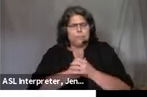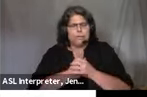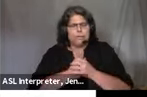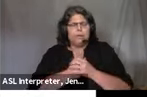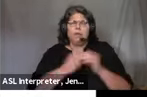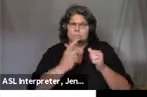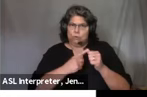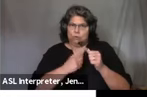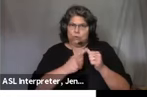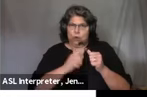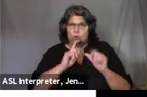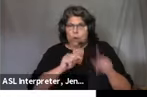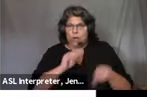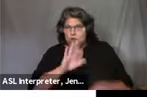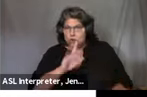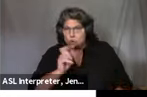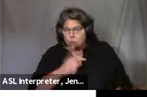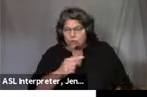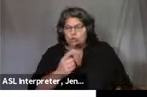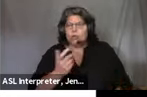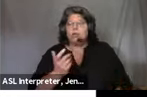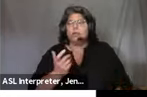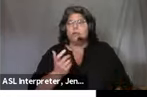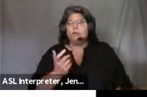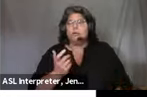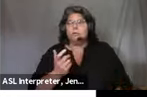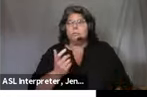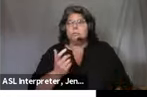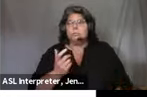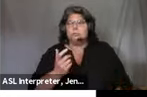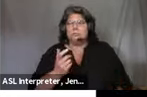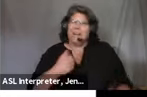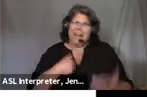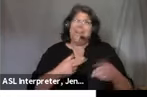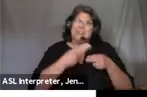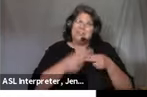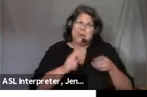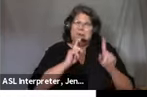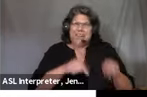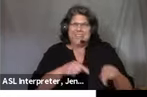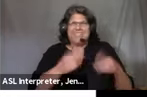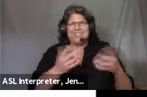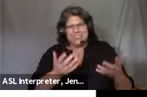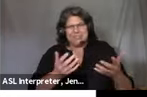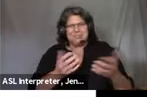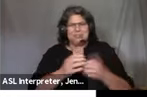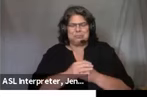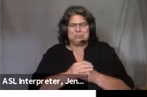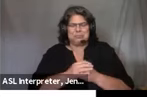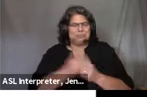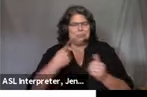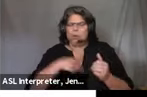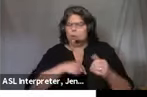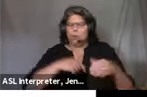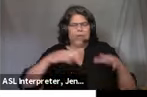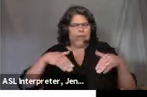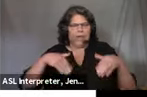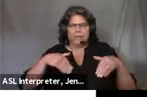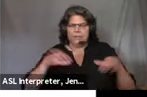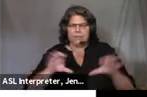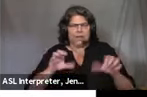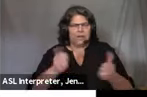First of all, to answer your question, the short answer is we have not done